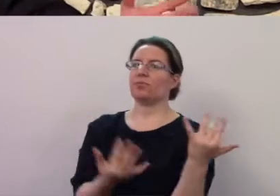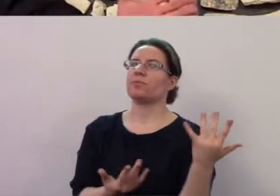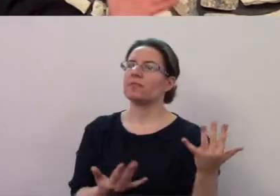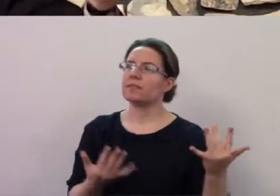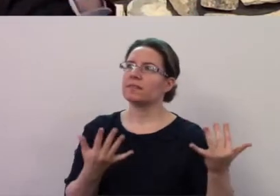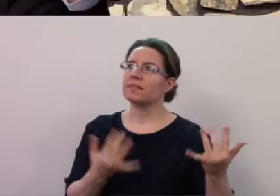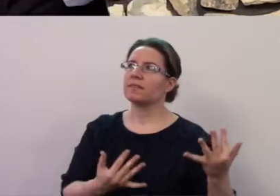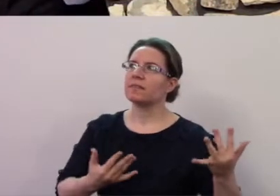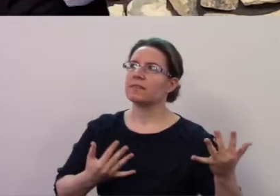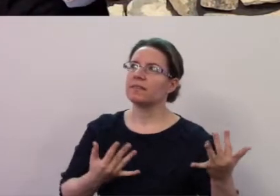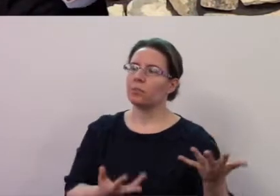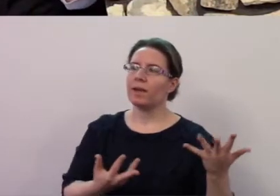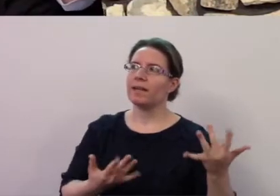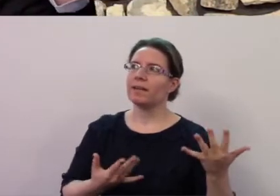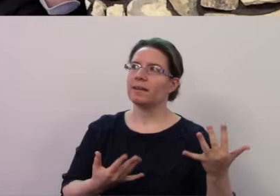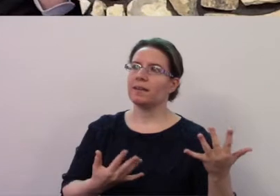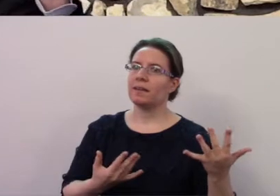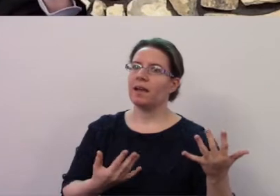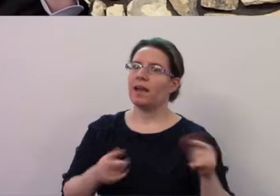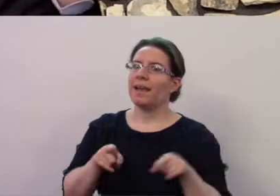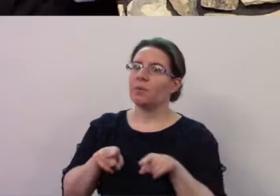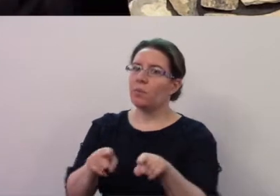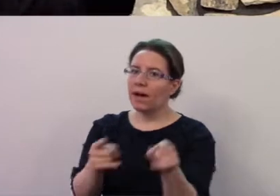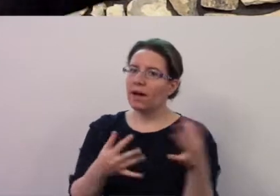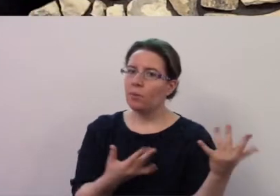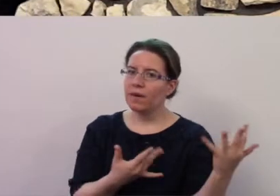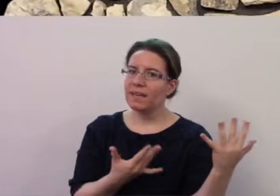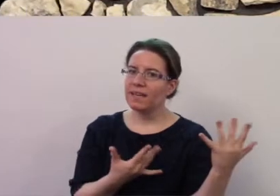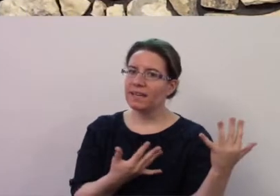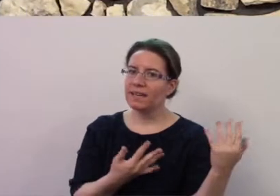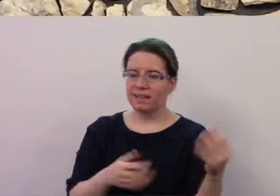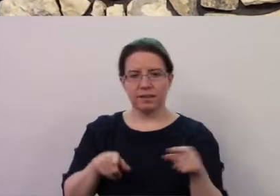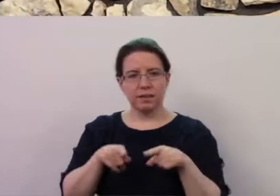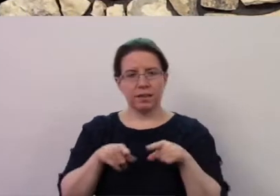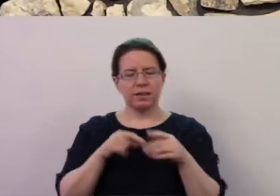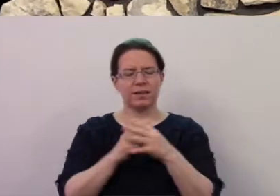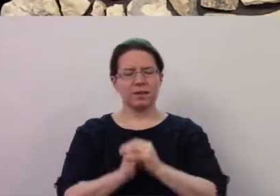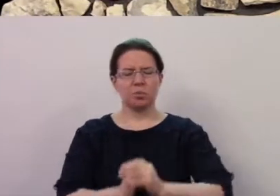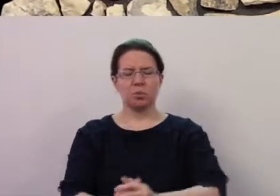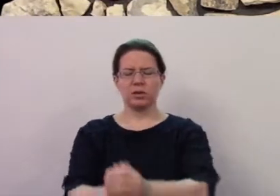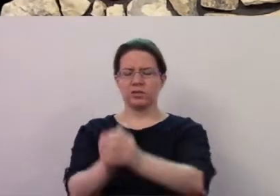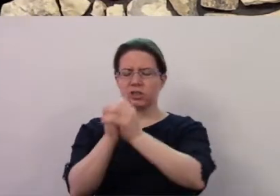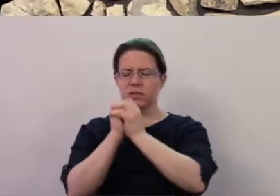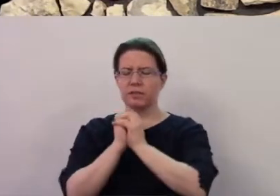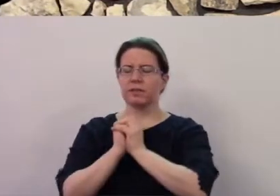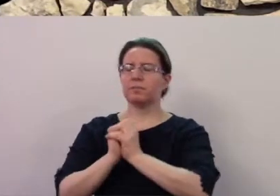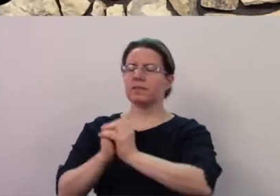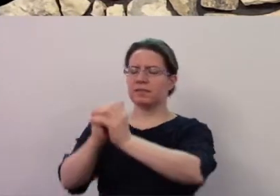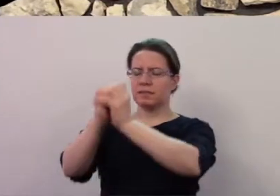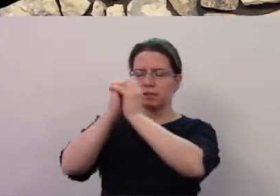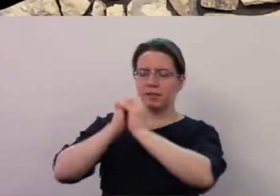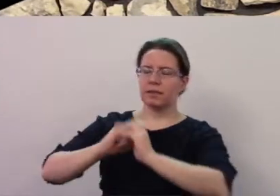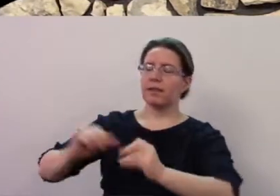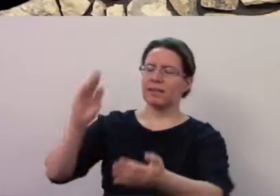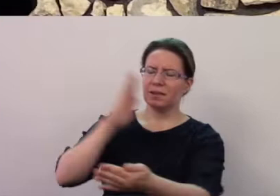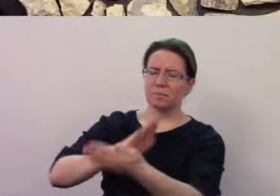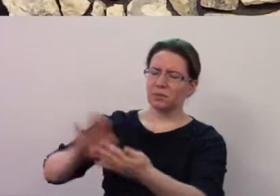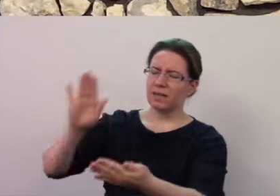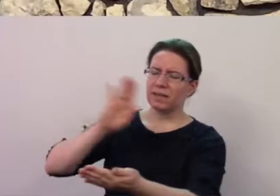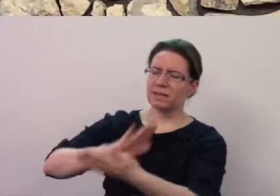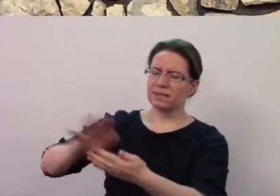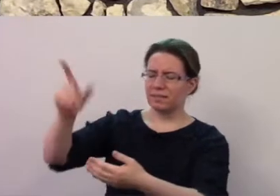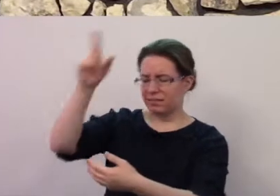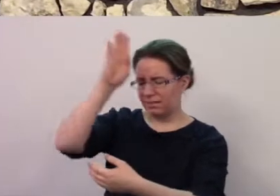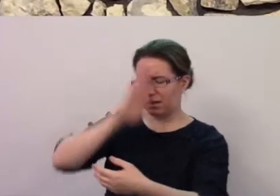waited. Hallelujah. Yes. And they worshiped while they were waiting. Amen. They worshiped and they